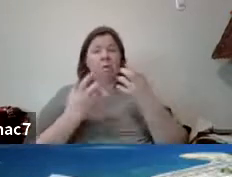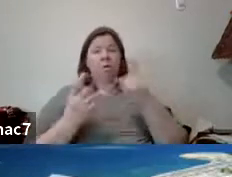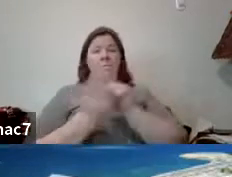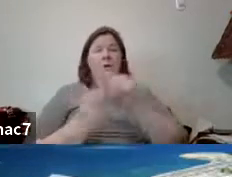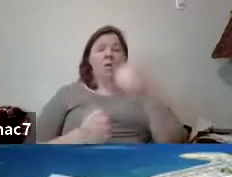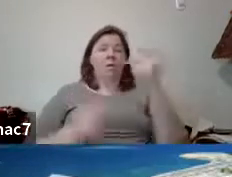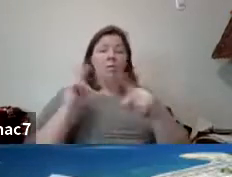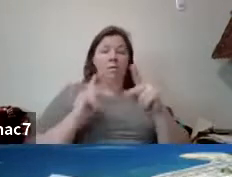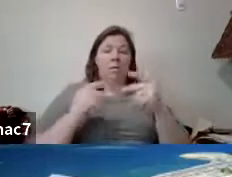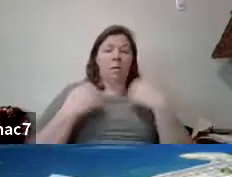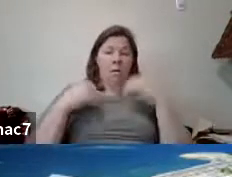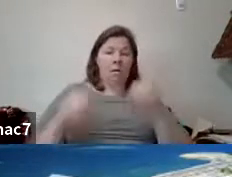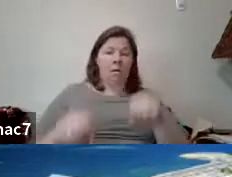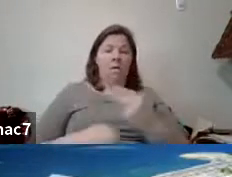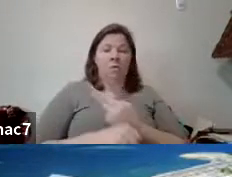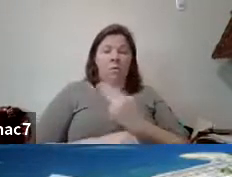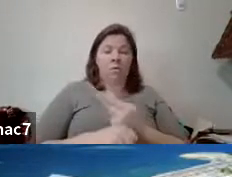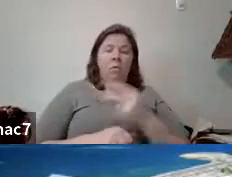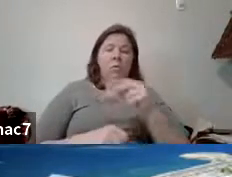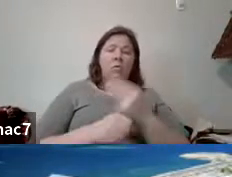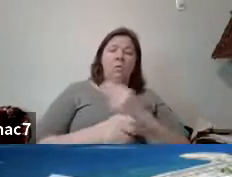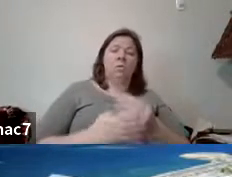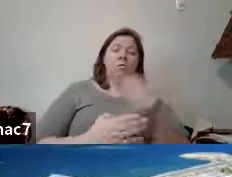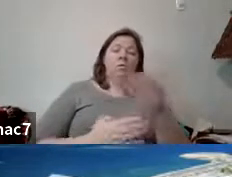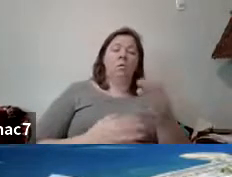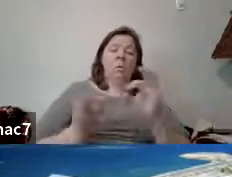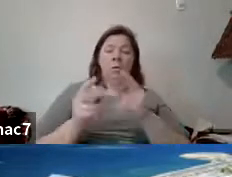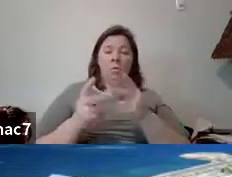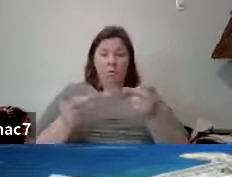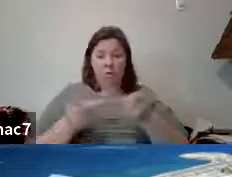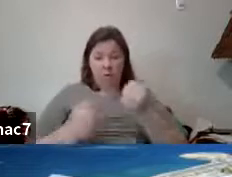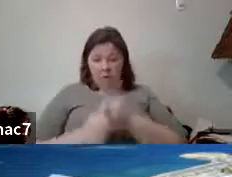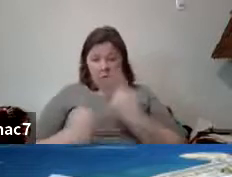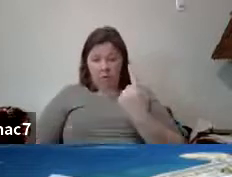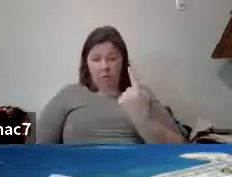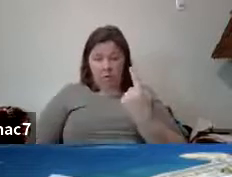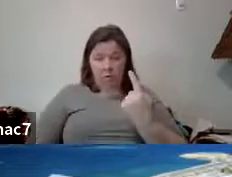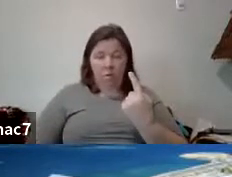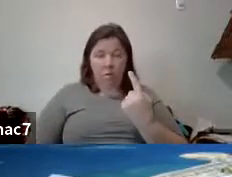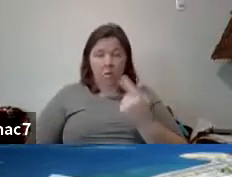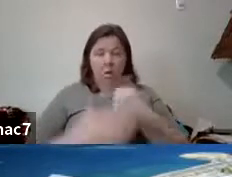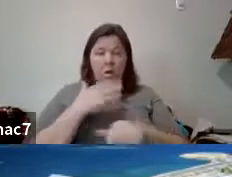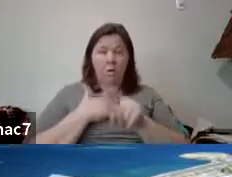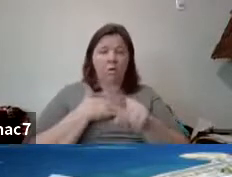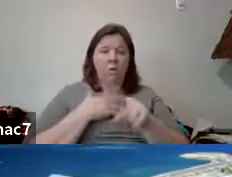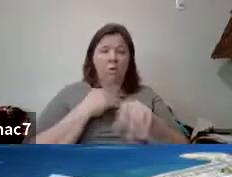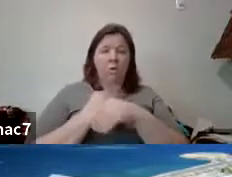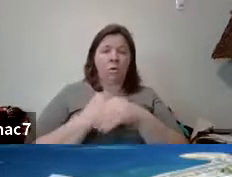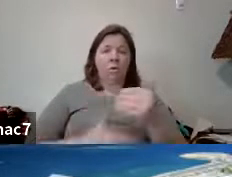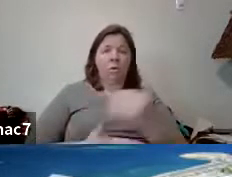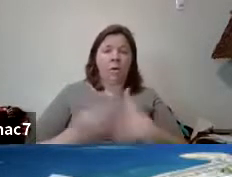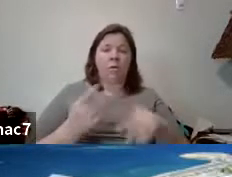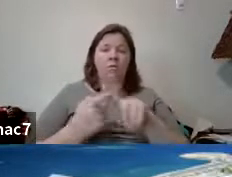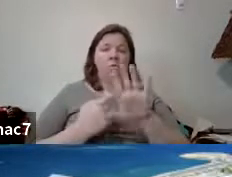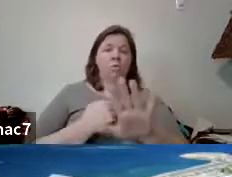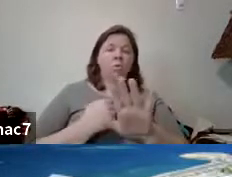lot of people that can use it go for a position, because every single position that's signed up under you is an additional income stream.